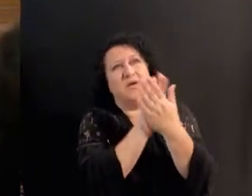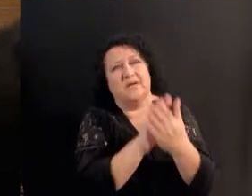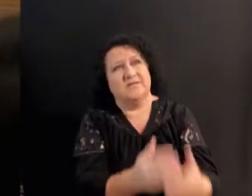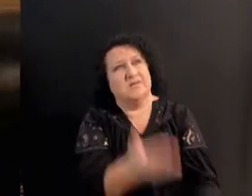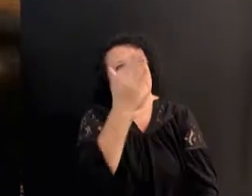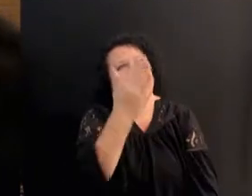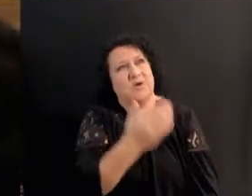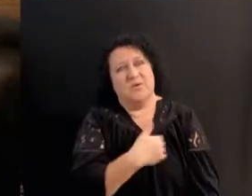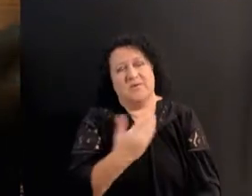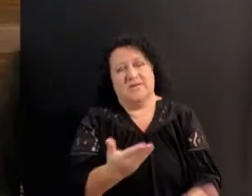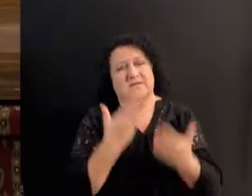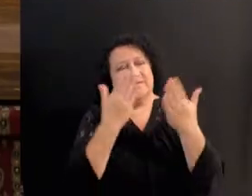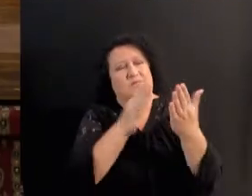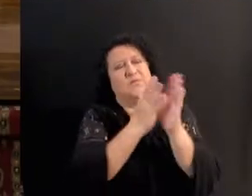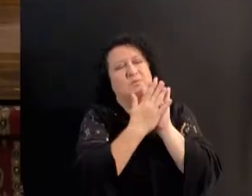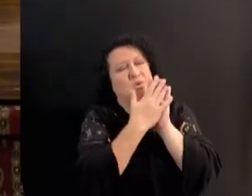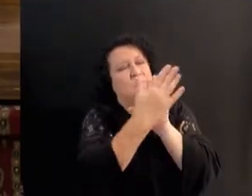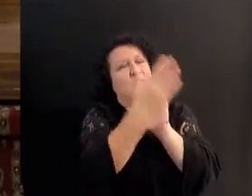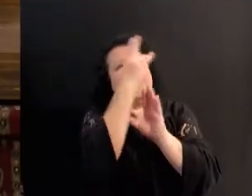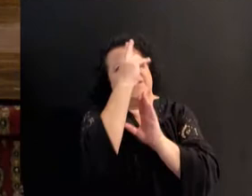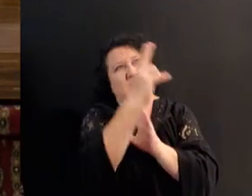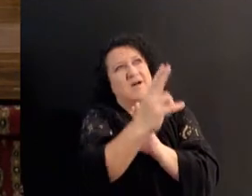honor